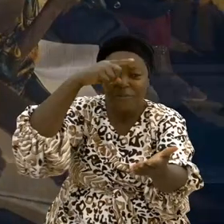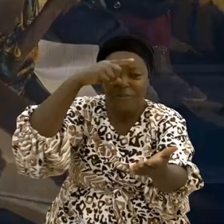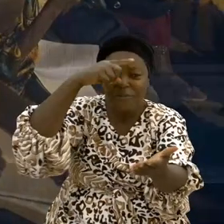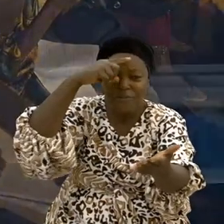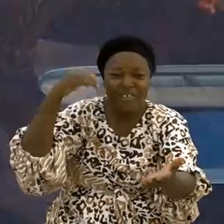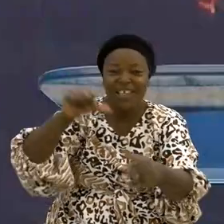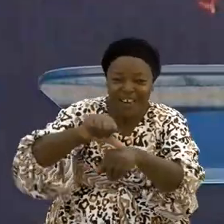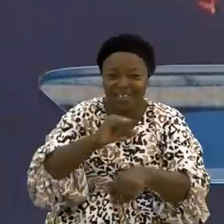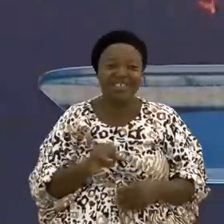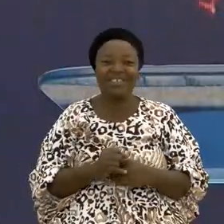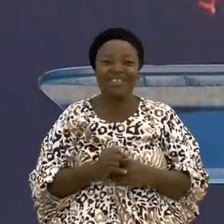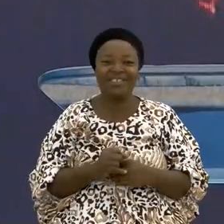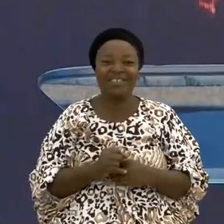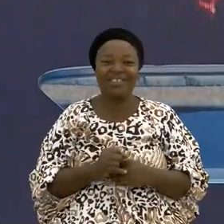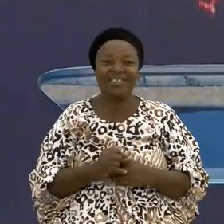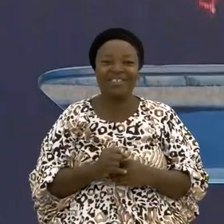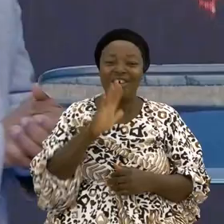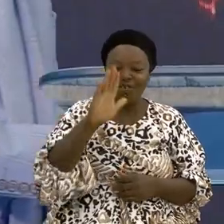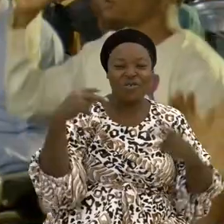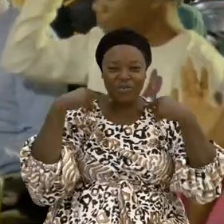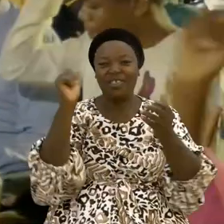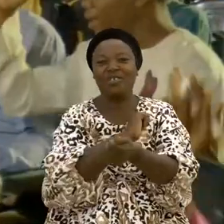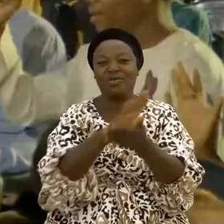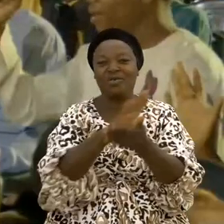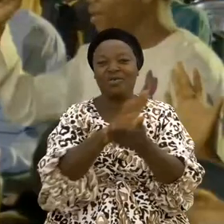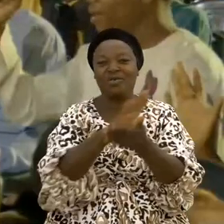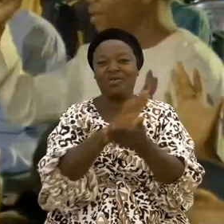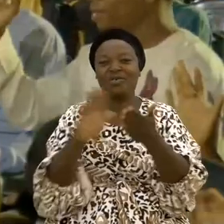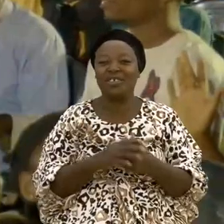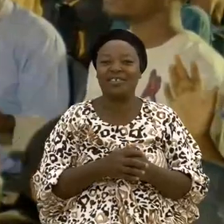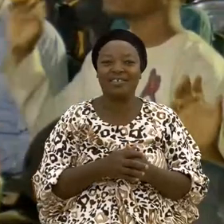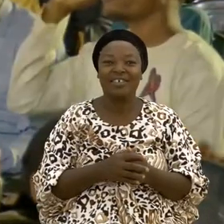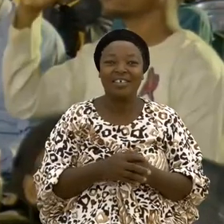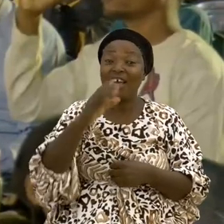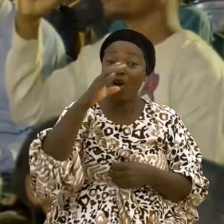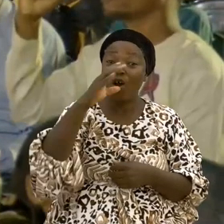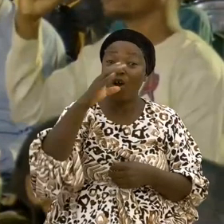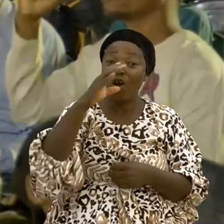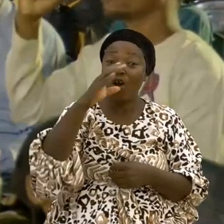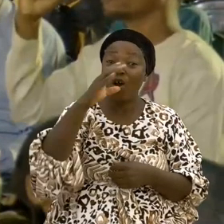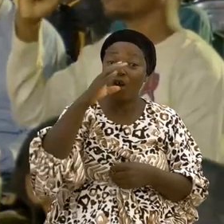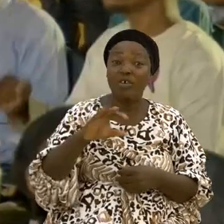because of the anointing. Your yoke is destroyed. The curse is taken away from your